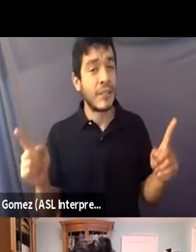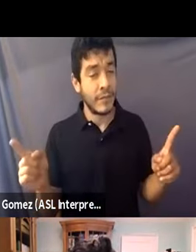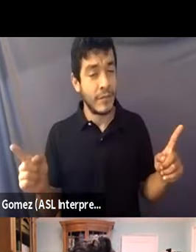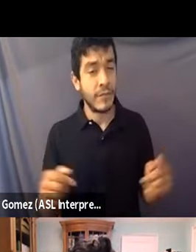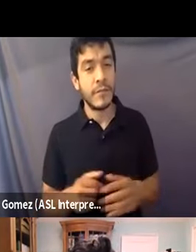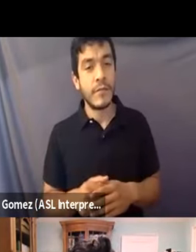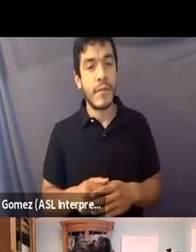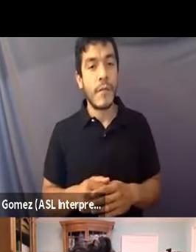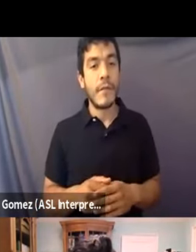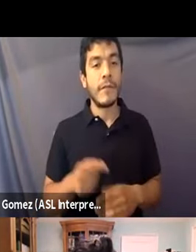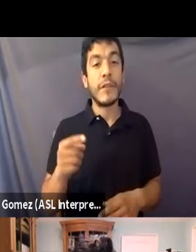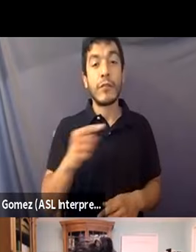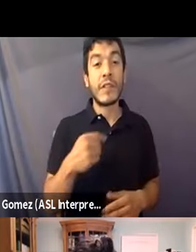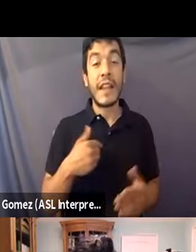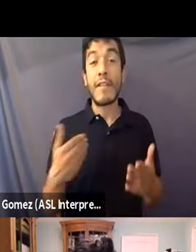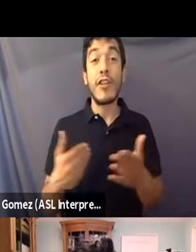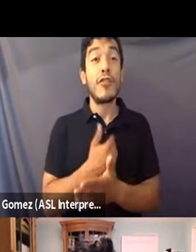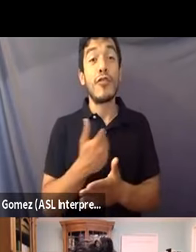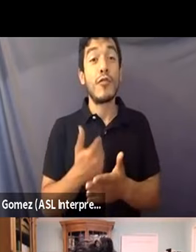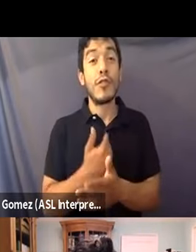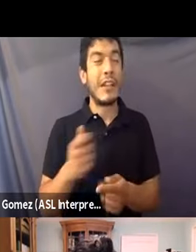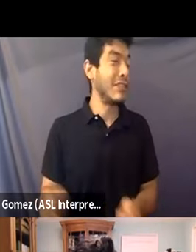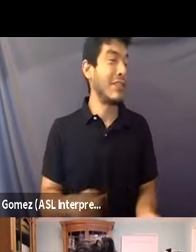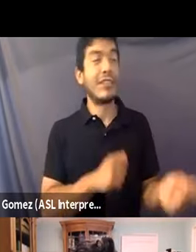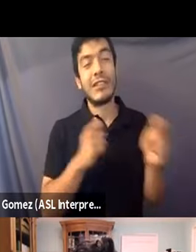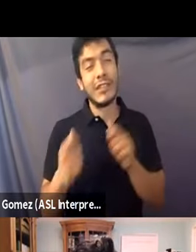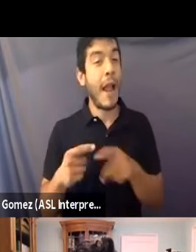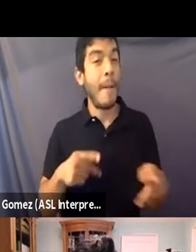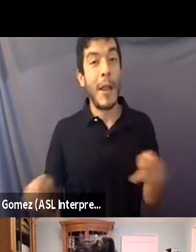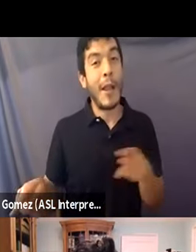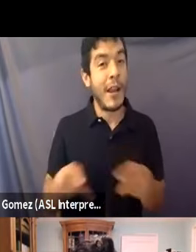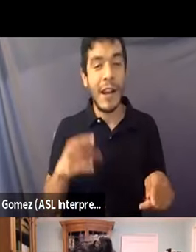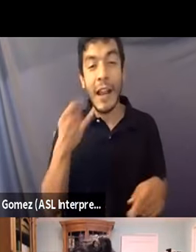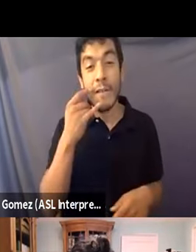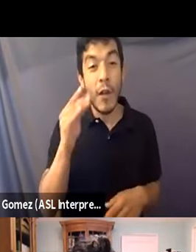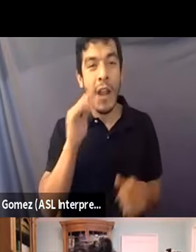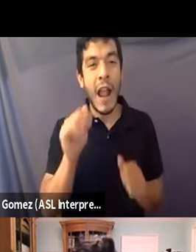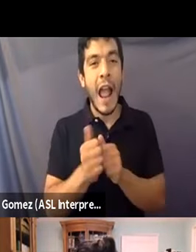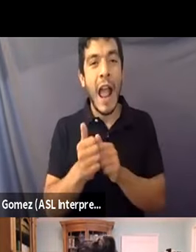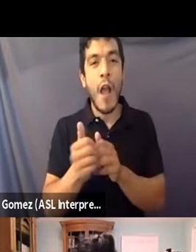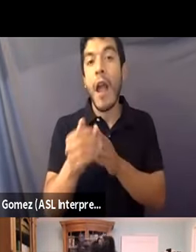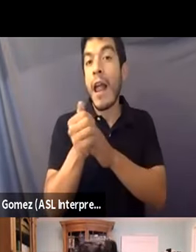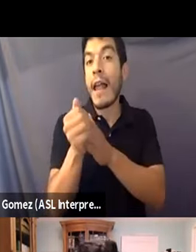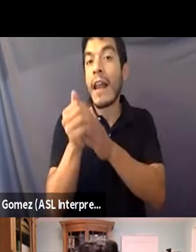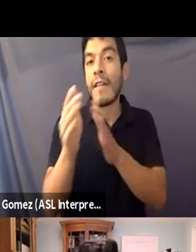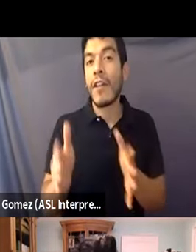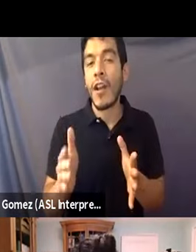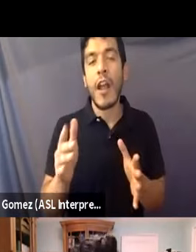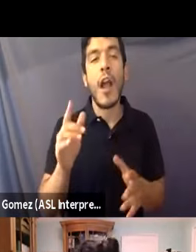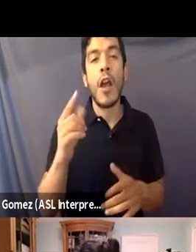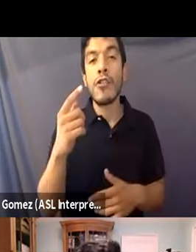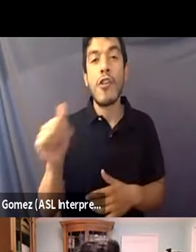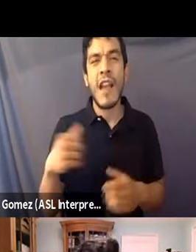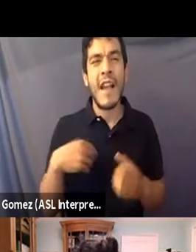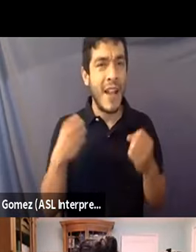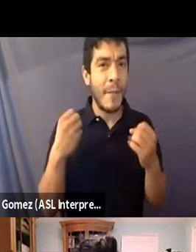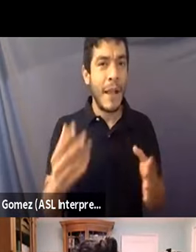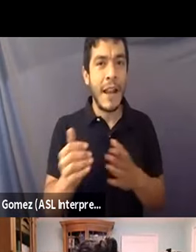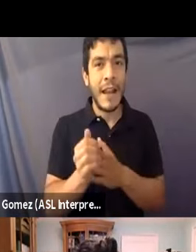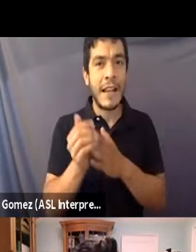there's been a coming out party, if you will, of how leaderful Georgia is that there's so many dope